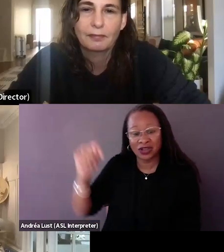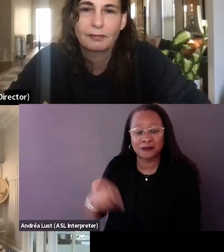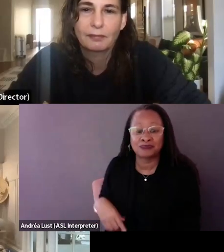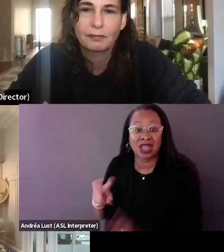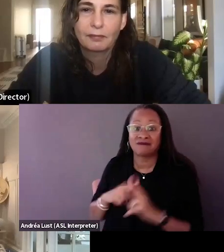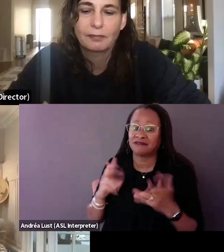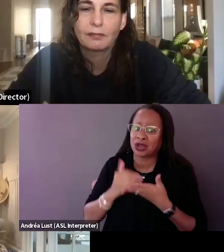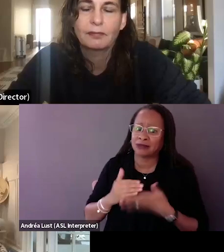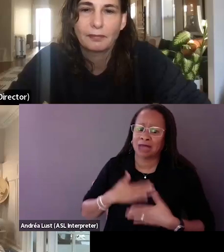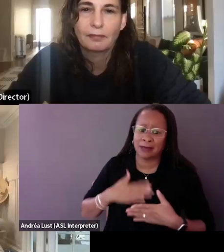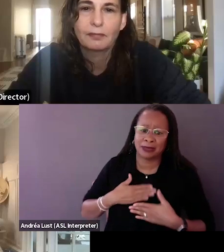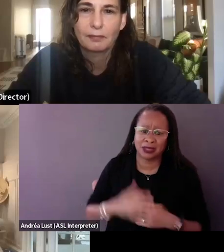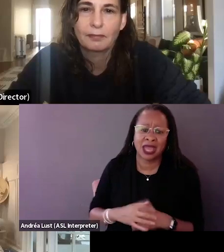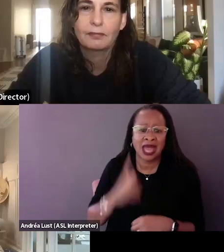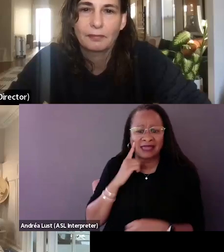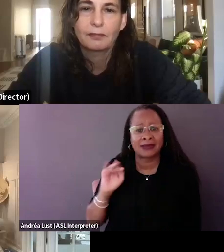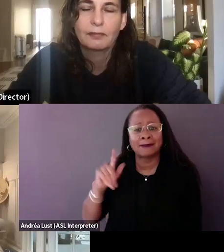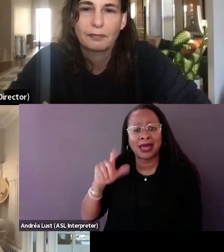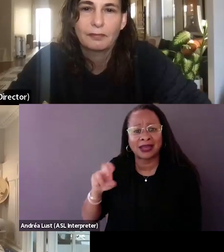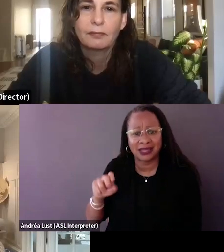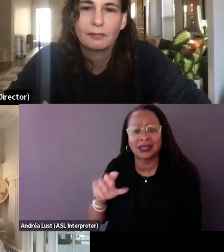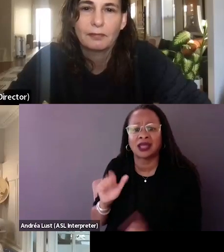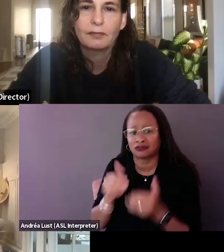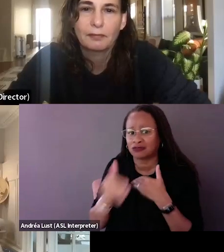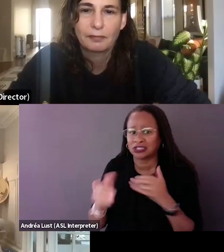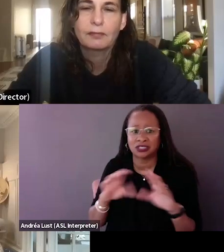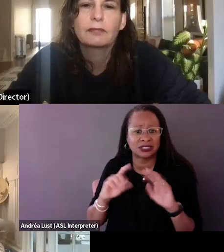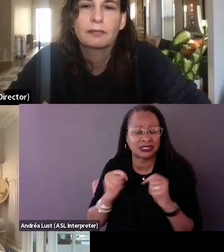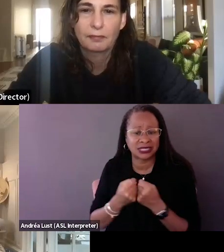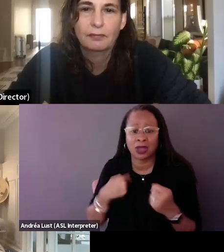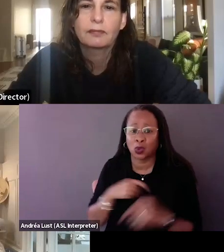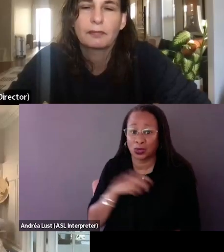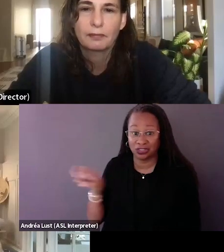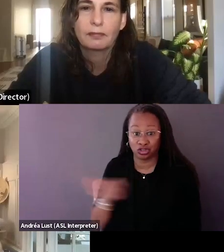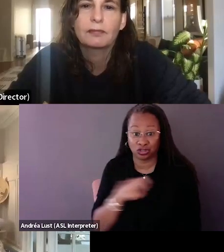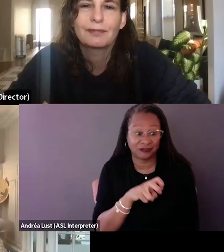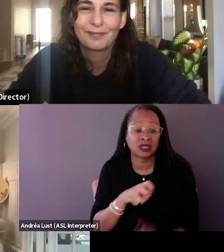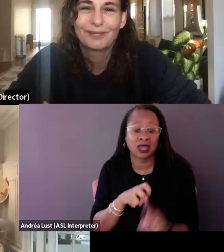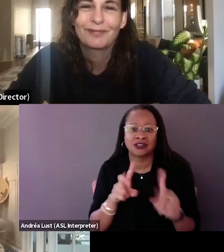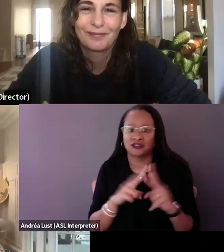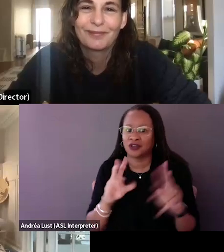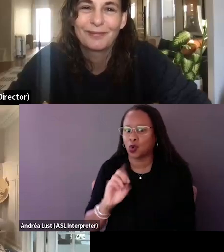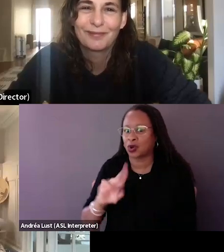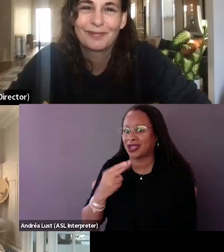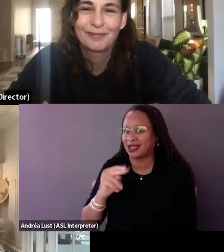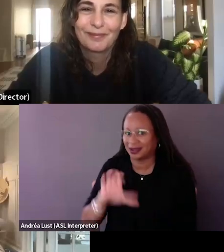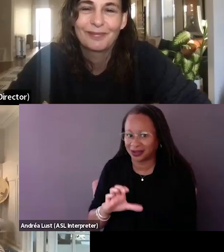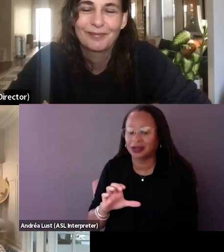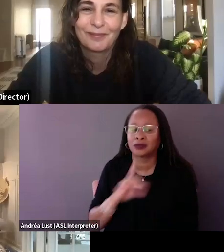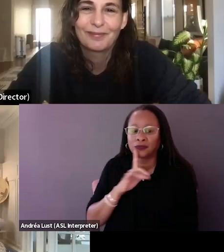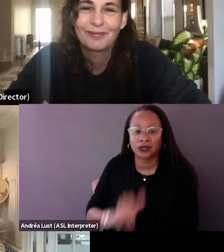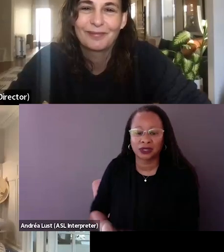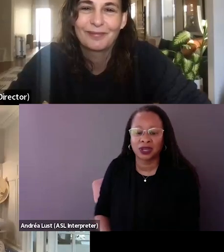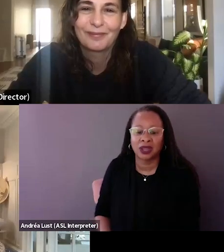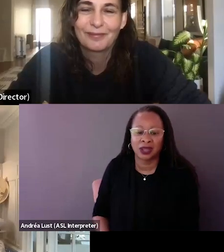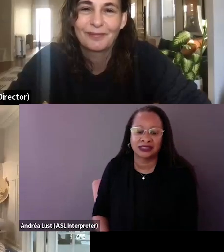very happy, and I think Madeline and everybody else too, that we did shift. It was very organically. So it